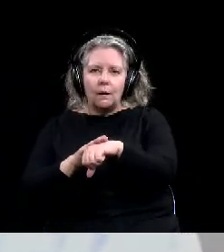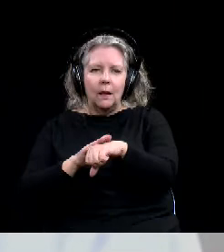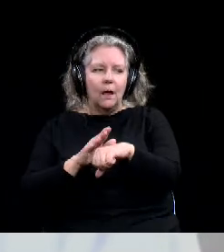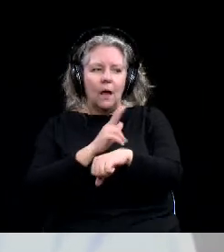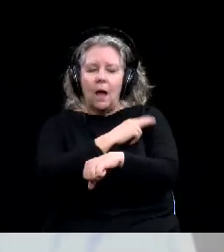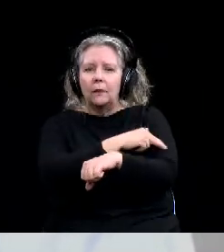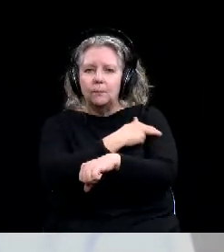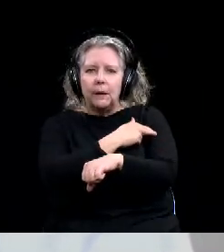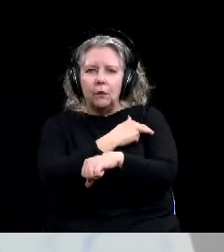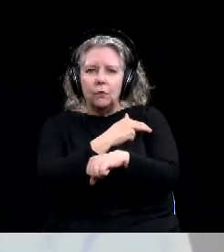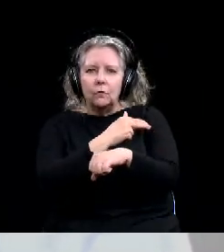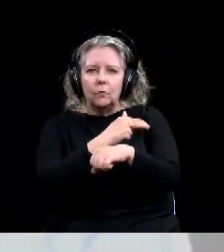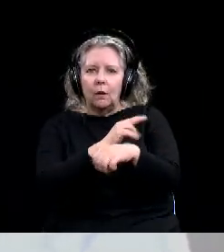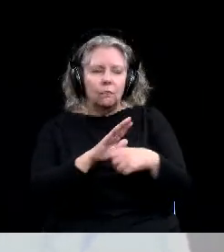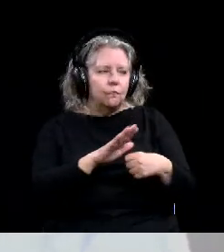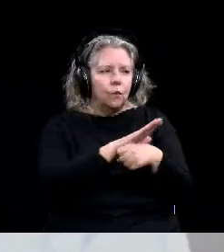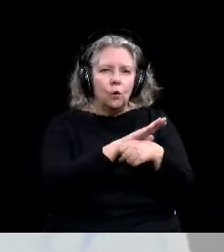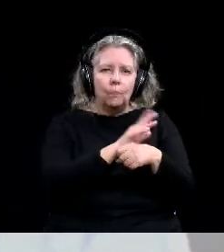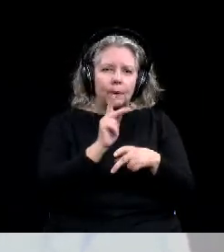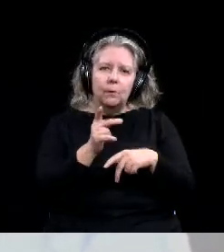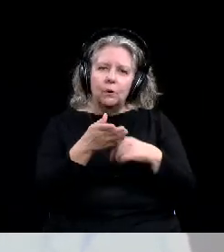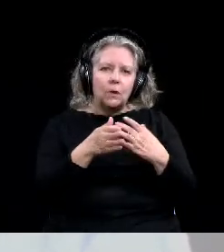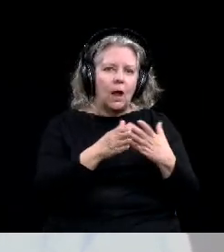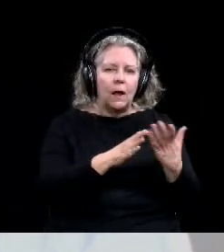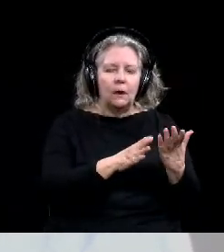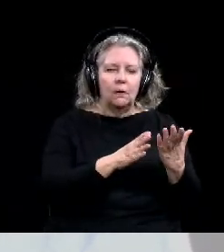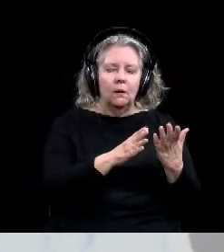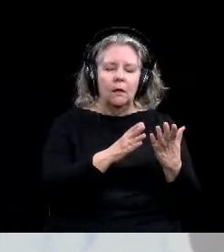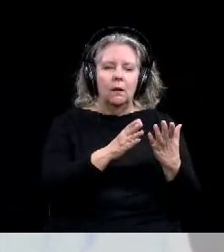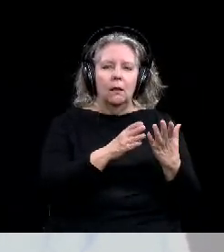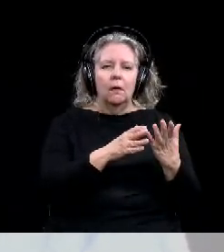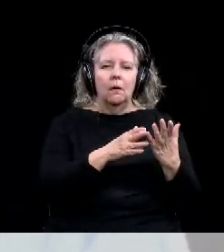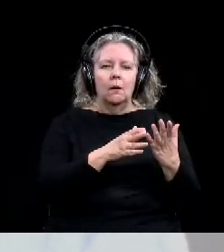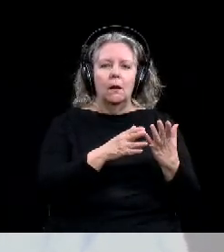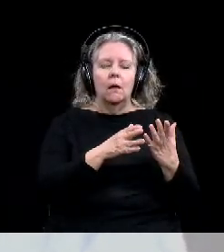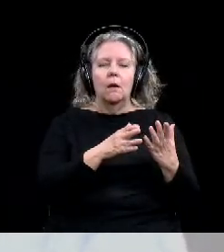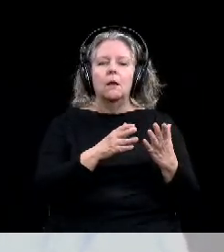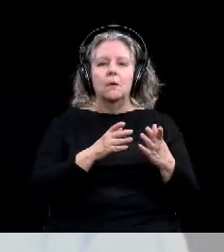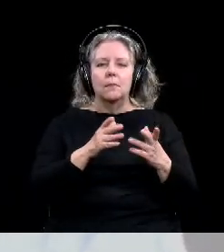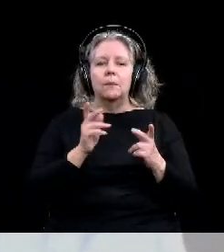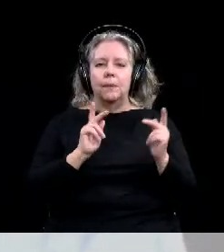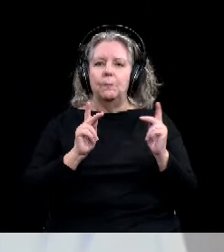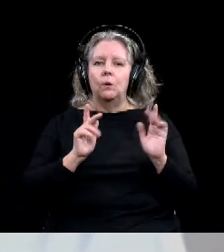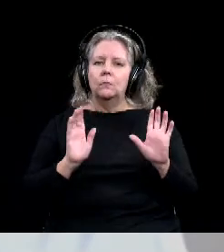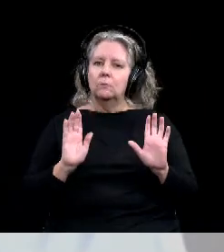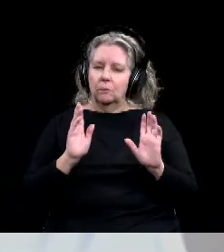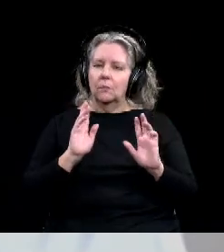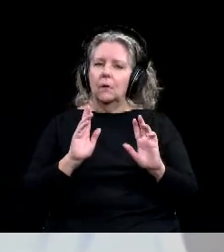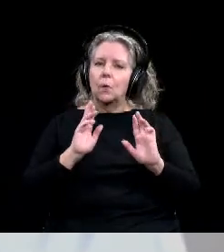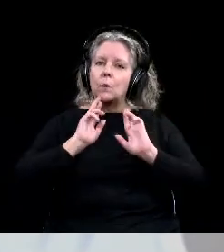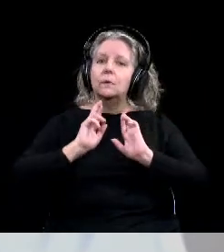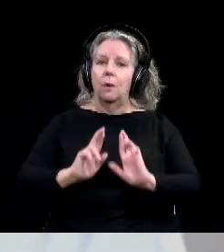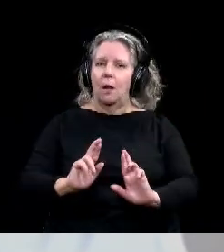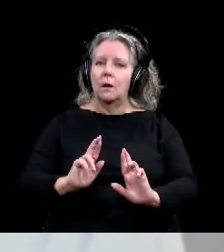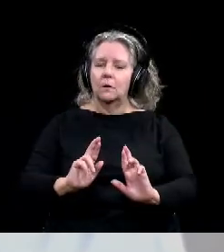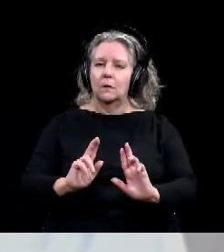that there was a real and meaningful response by our community in terms of masking and social distancing.